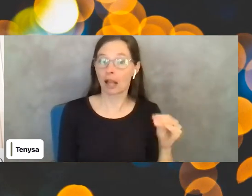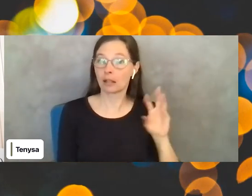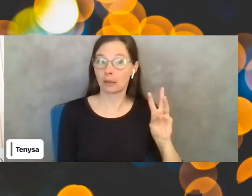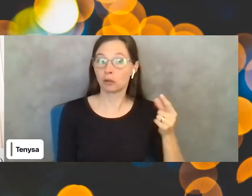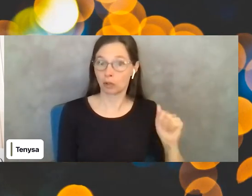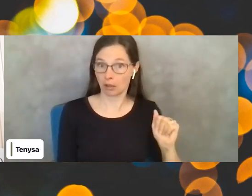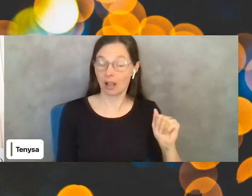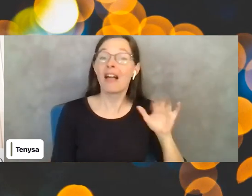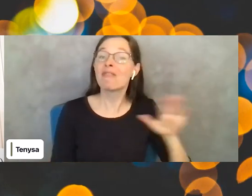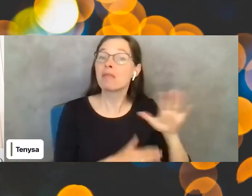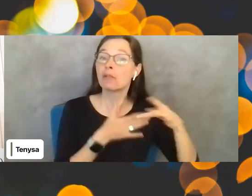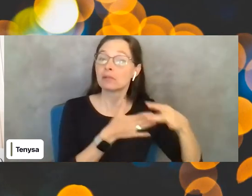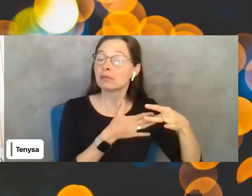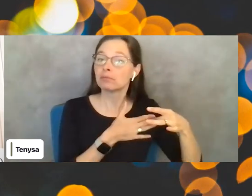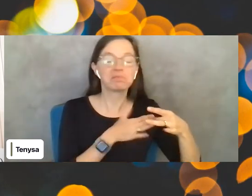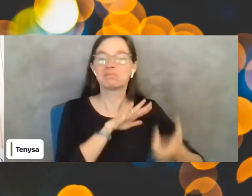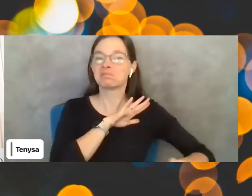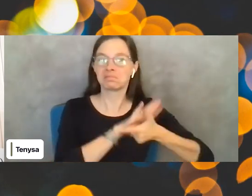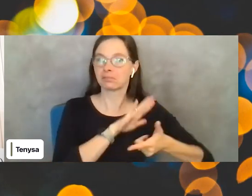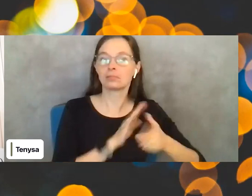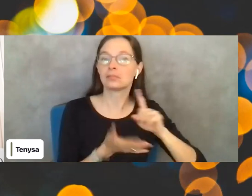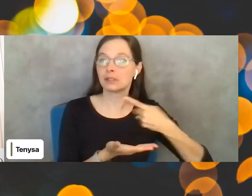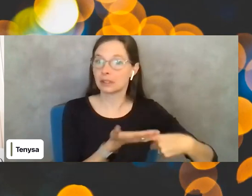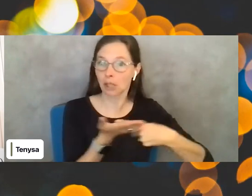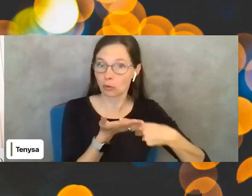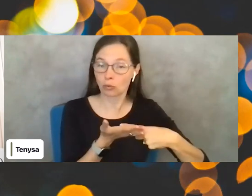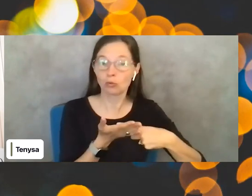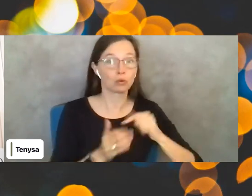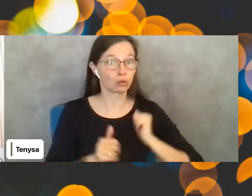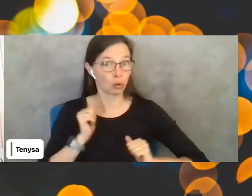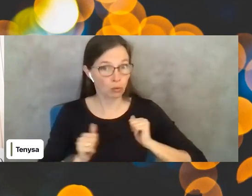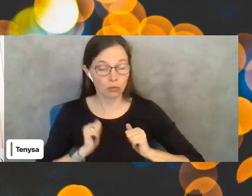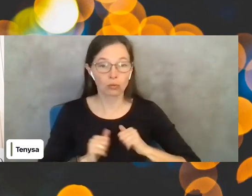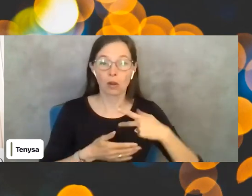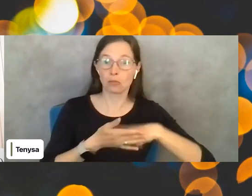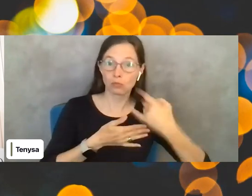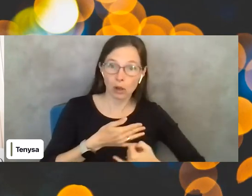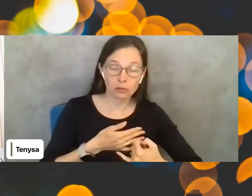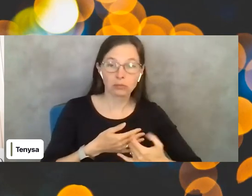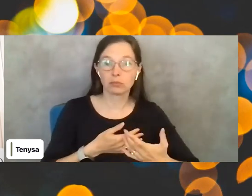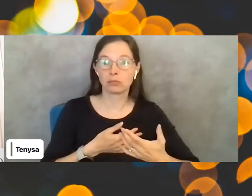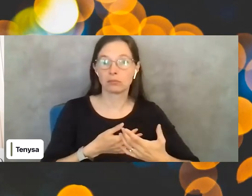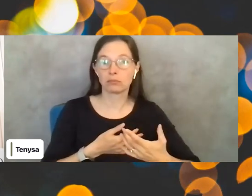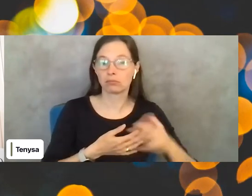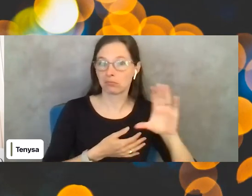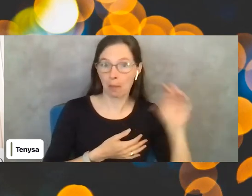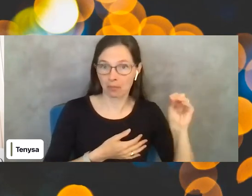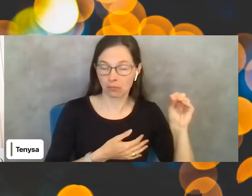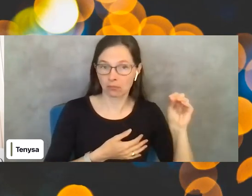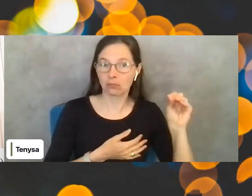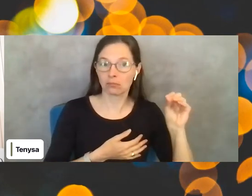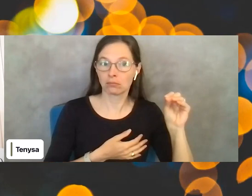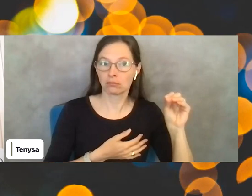prohibit any discussion about shows or projects or studios that struck shows